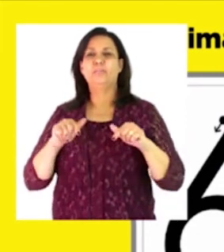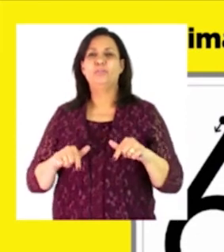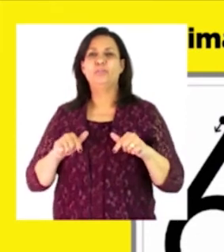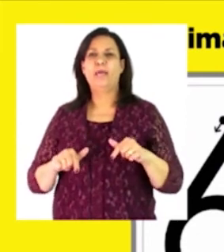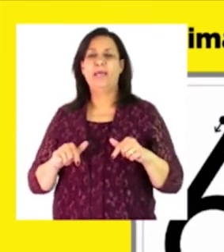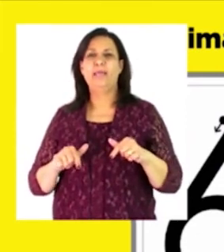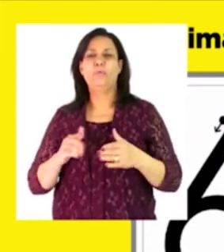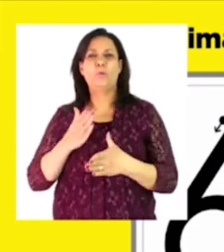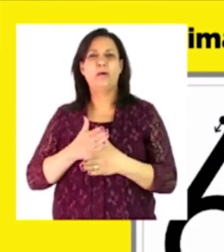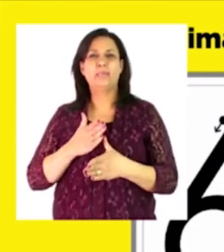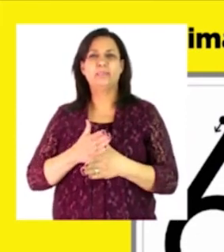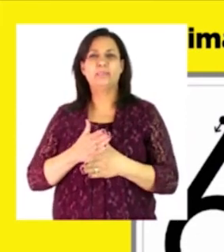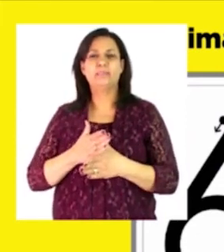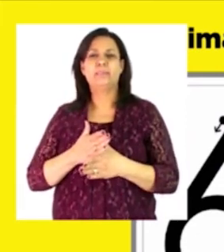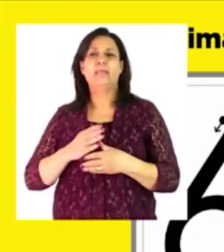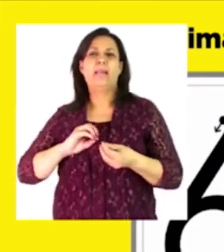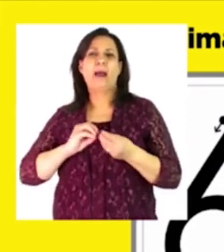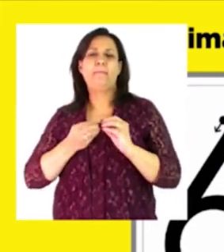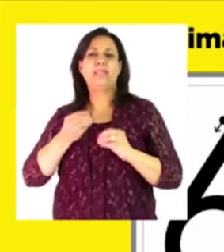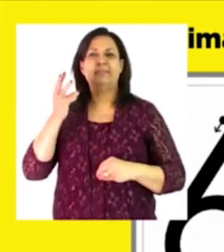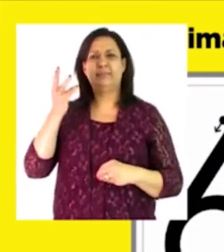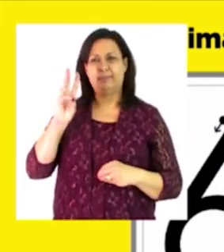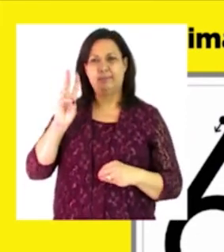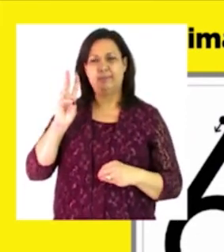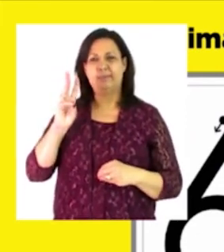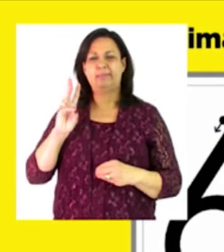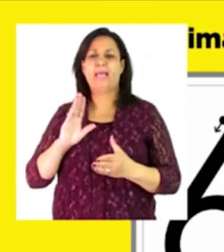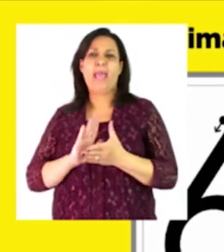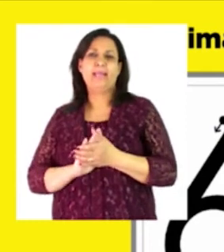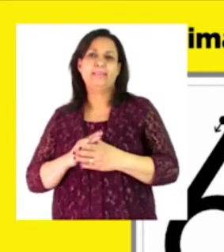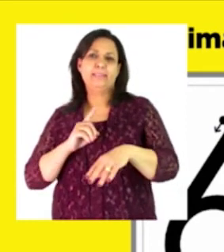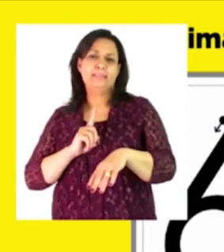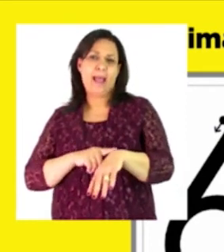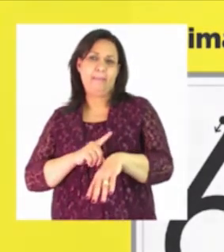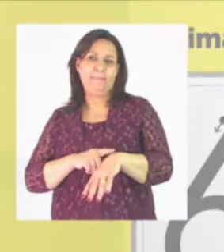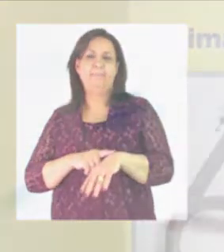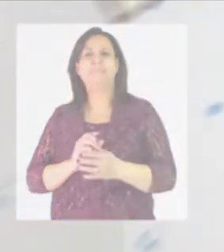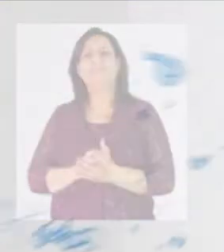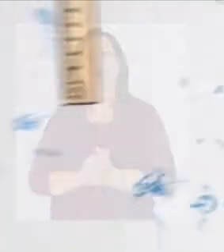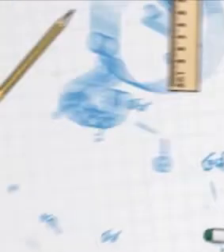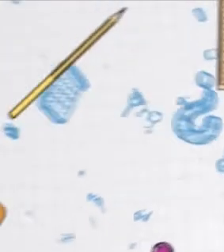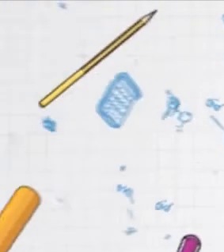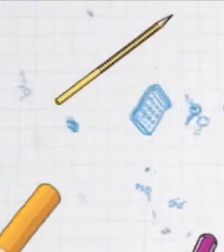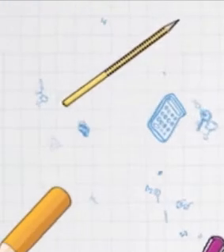Today's lesson is the number 6 and time.